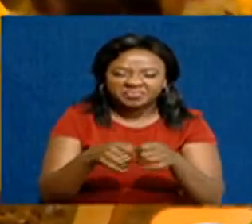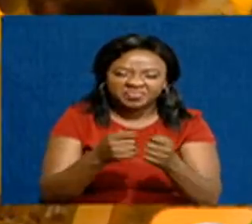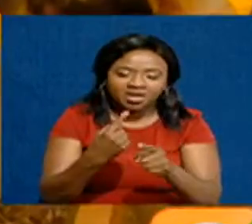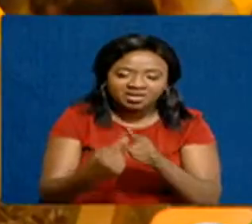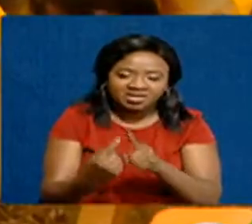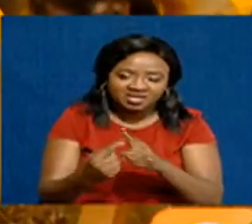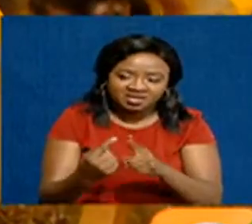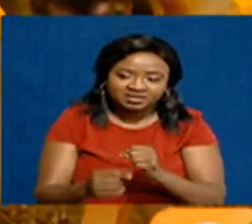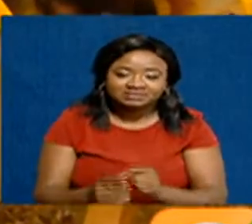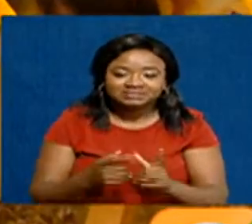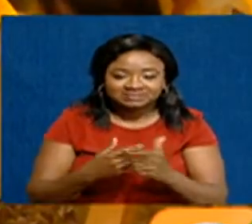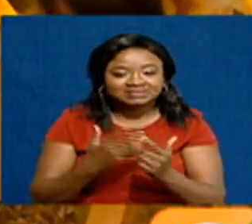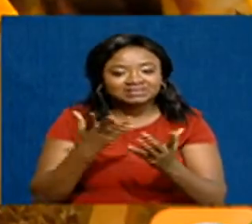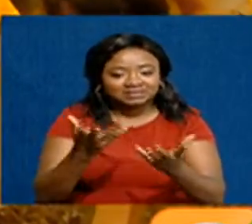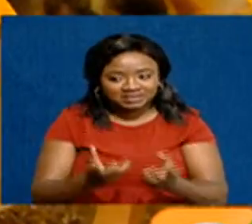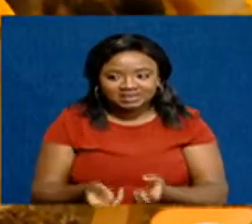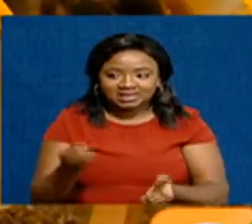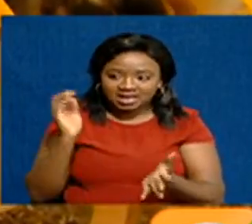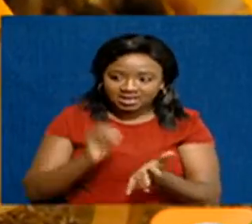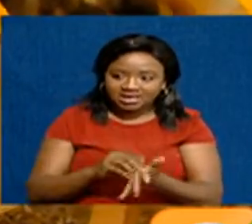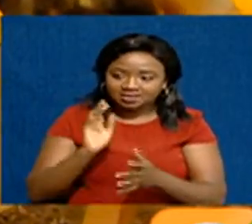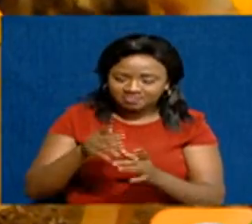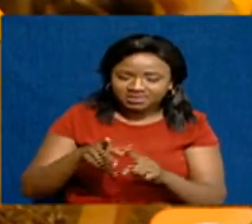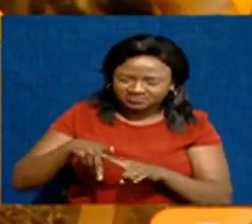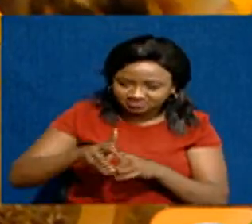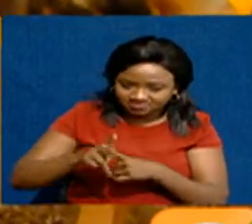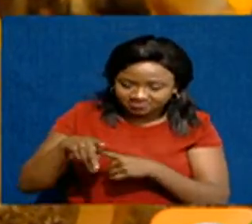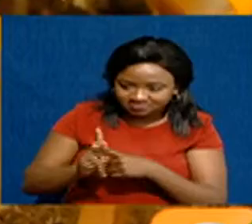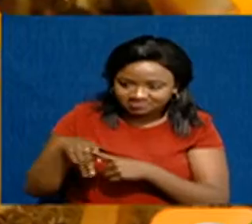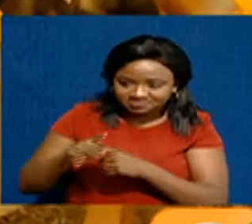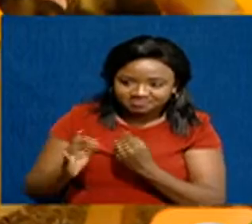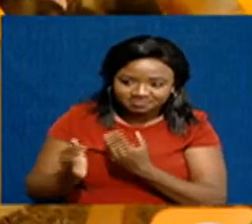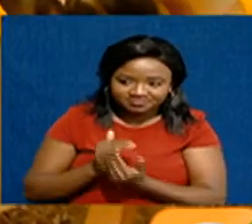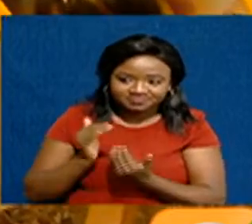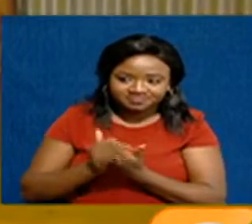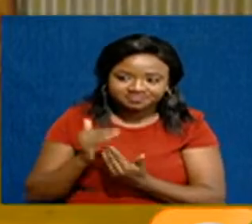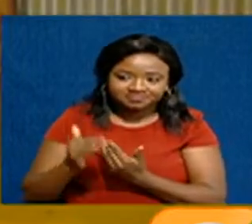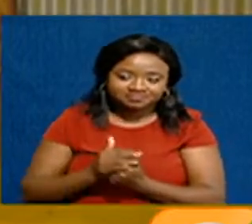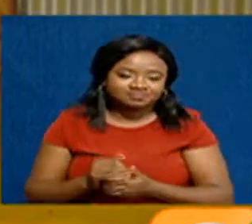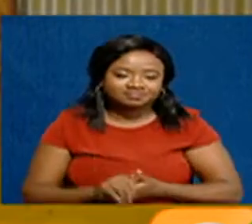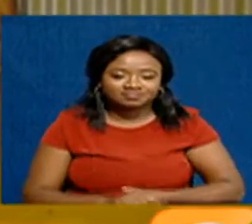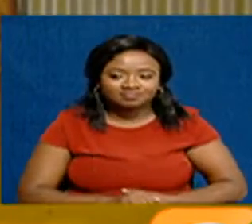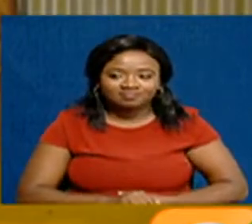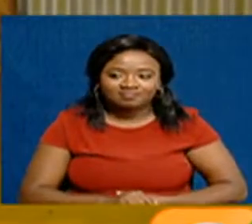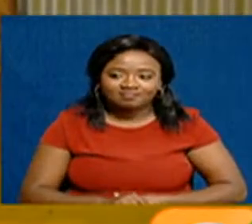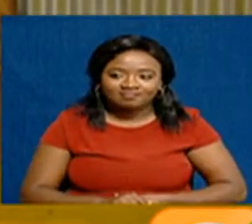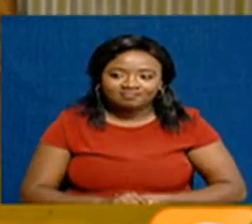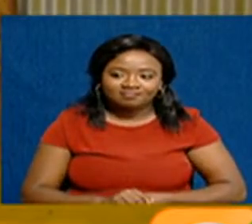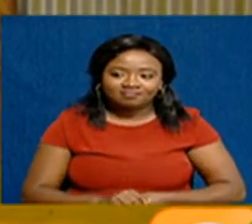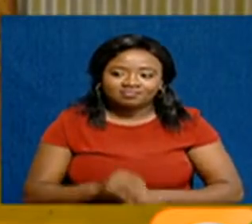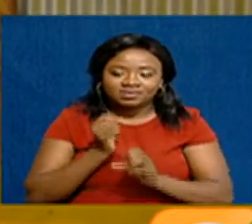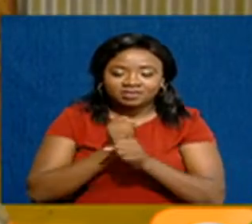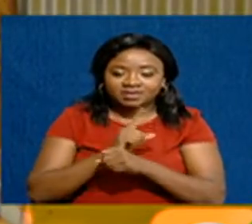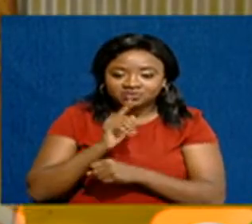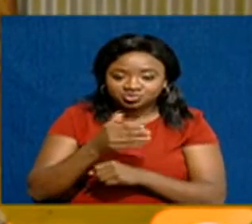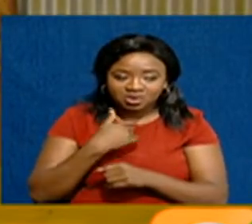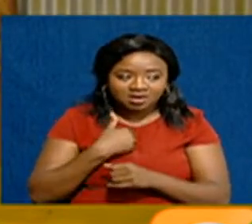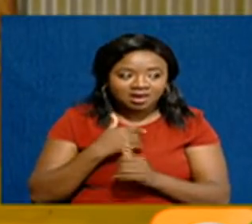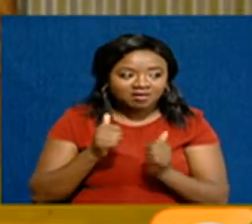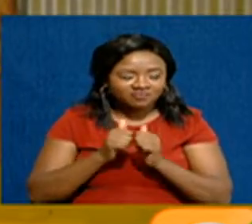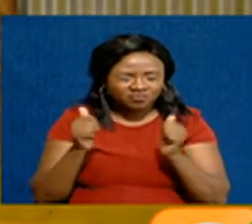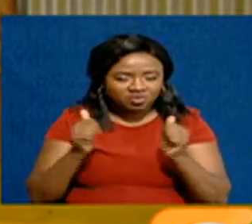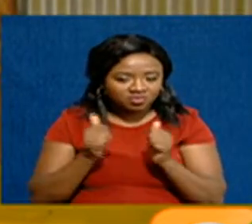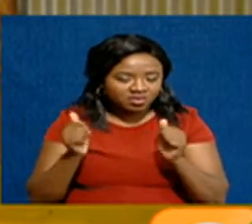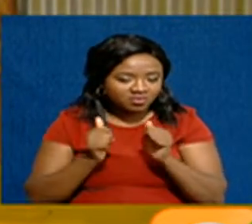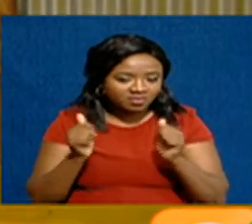Farmers will therefore have to ensure routine maintenance from time to time. Ensuring efficient and constant supply